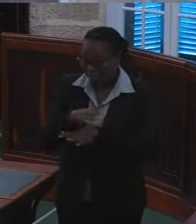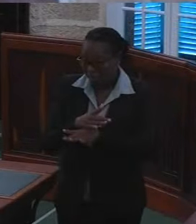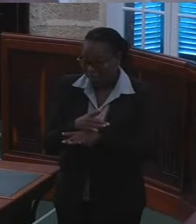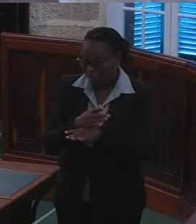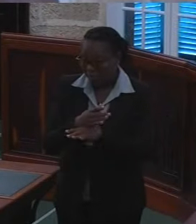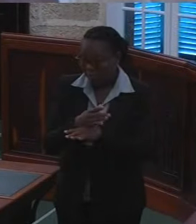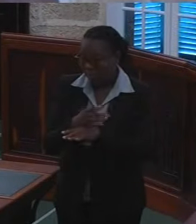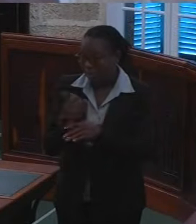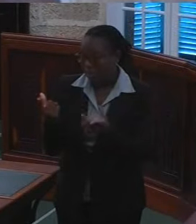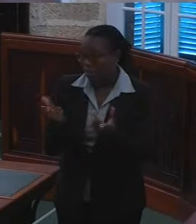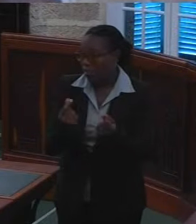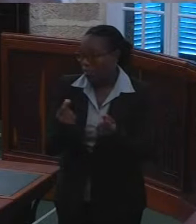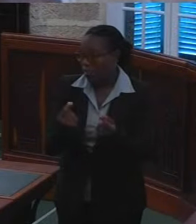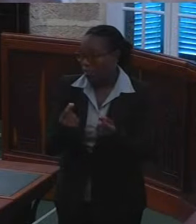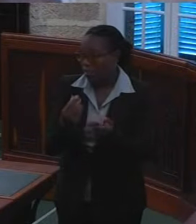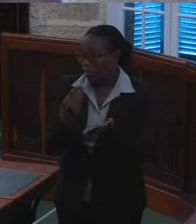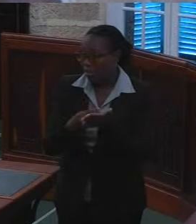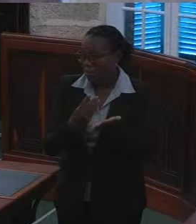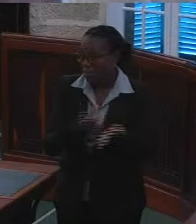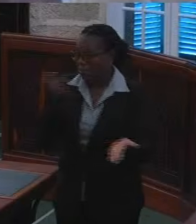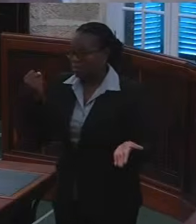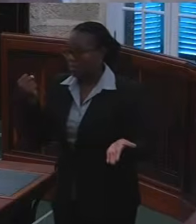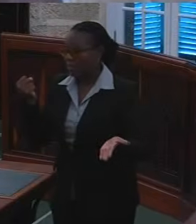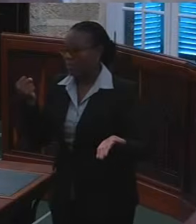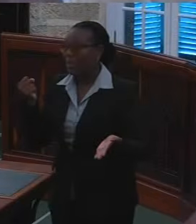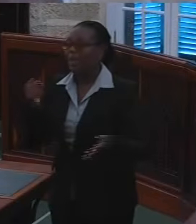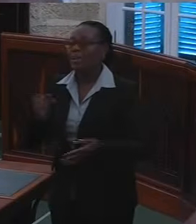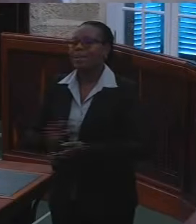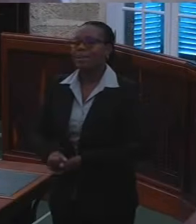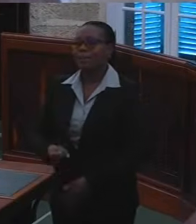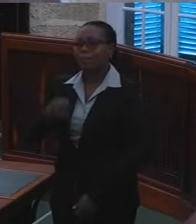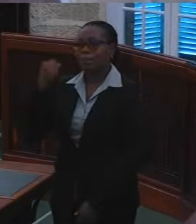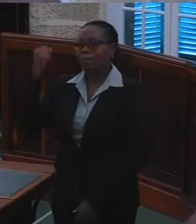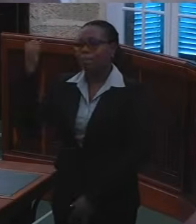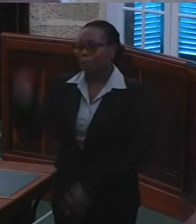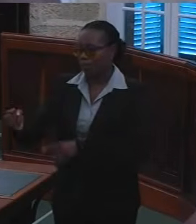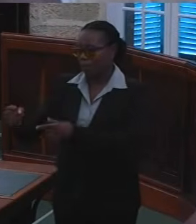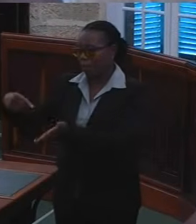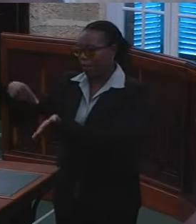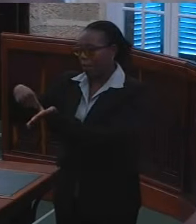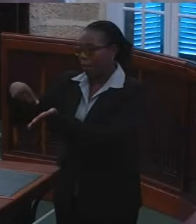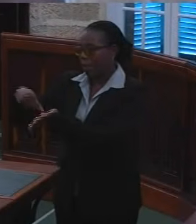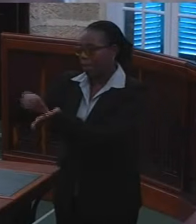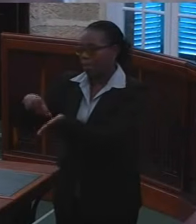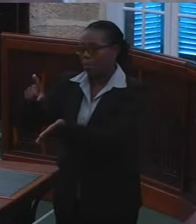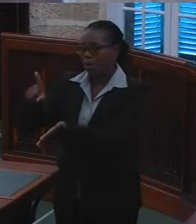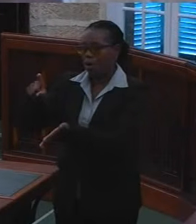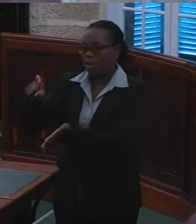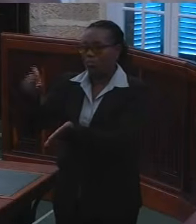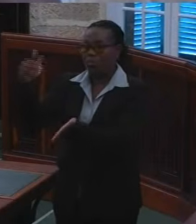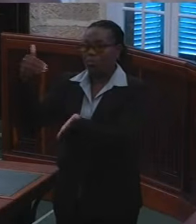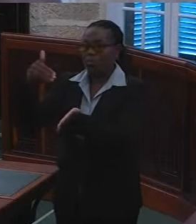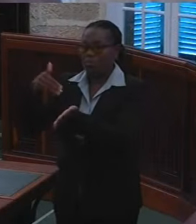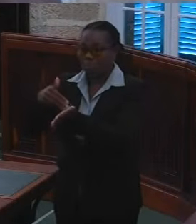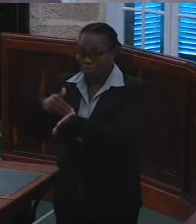can face fines of up to $100,000 or imprisonment or both.